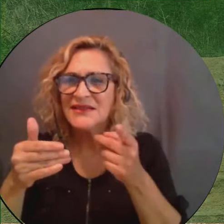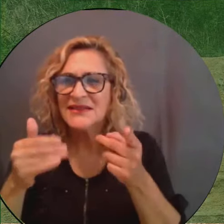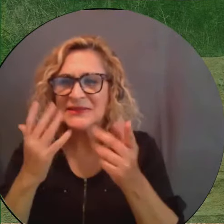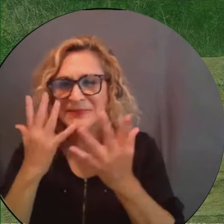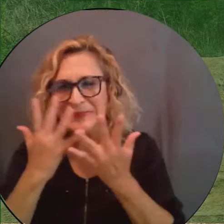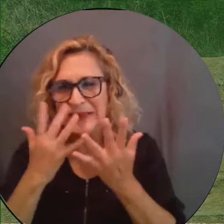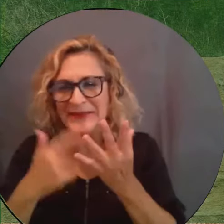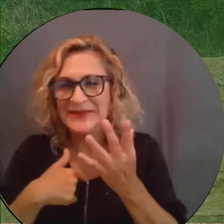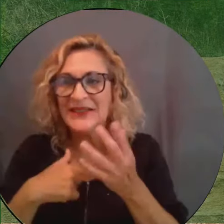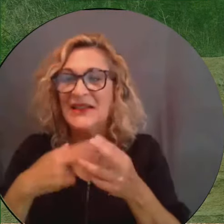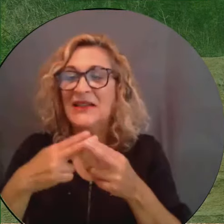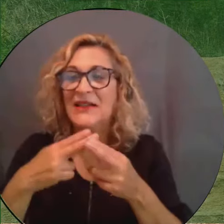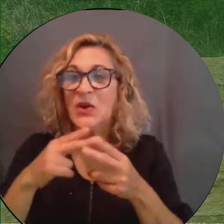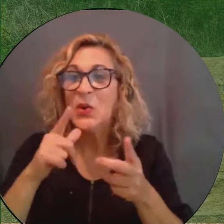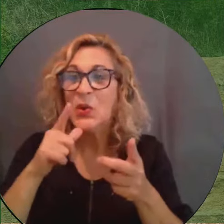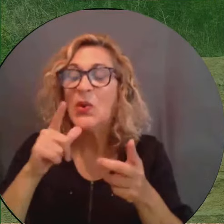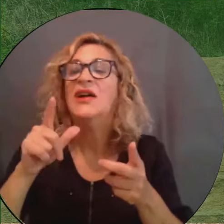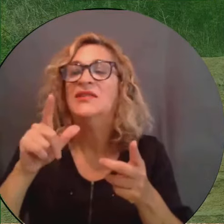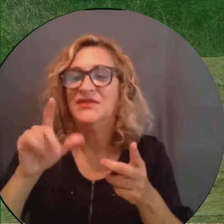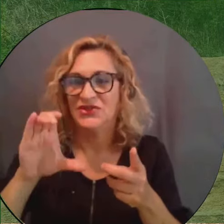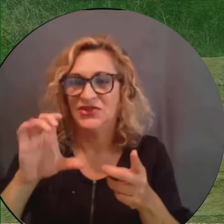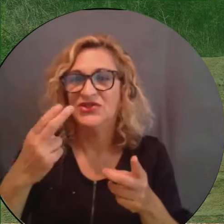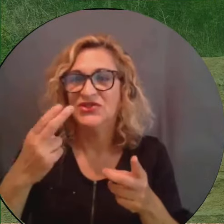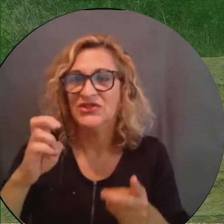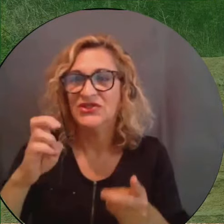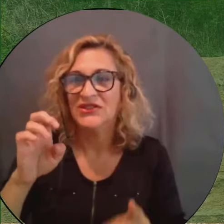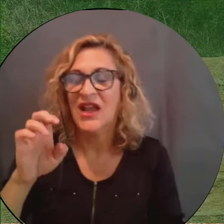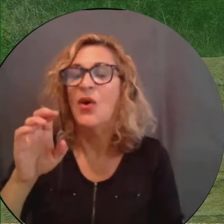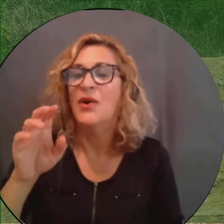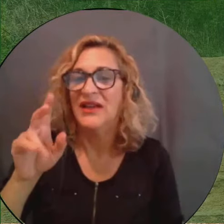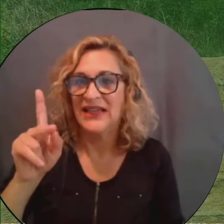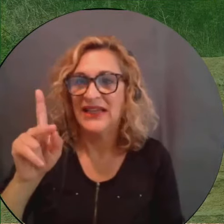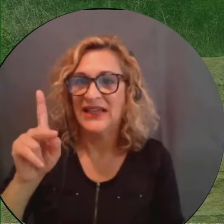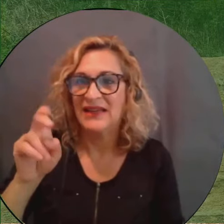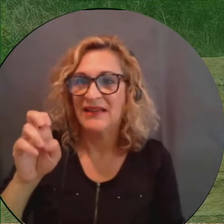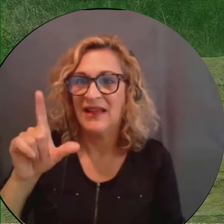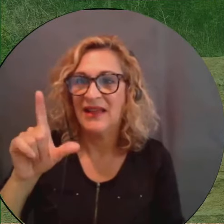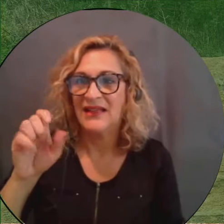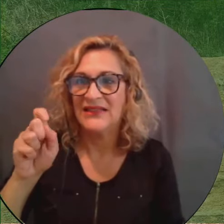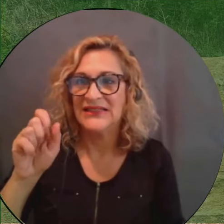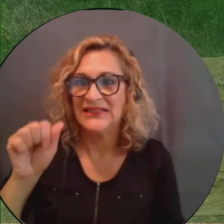sorry. Apologies. Great, excited to hear from you, Kelsey, sorry.